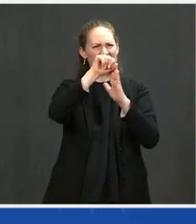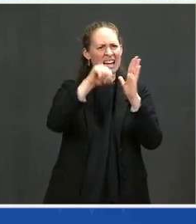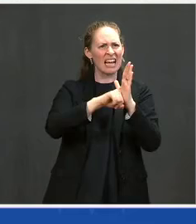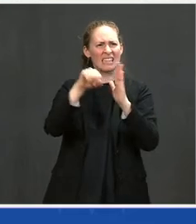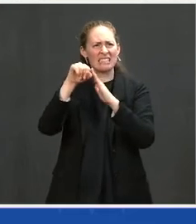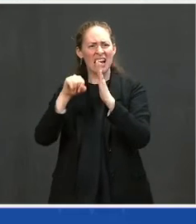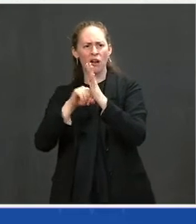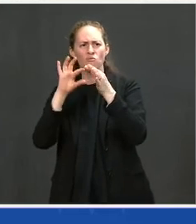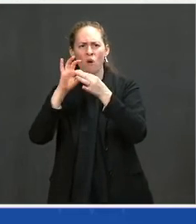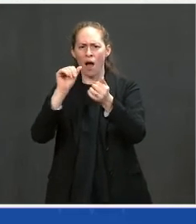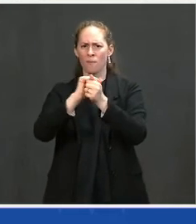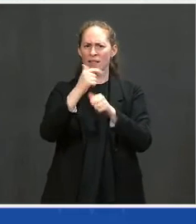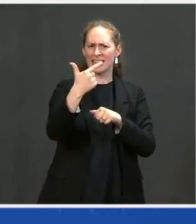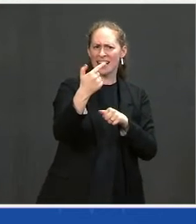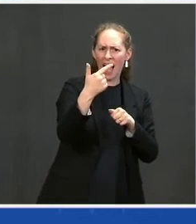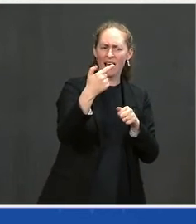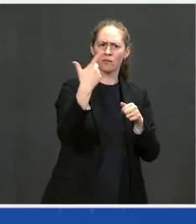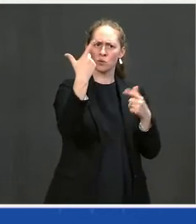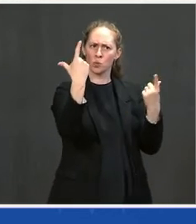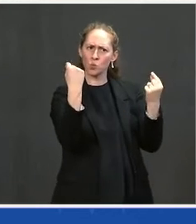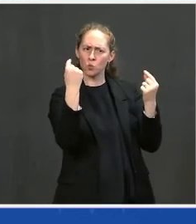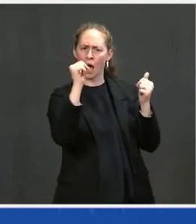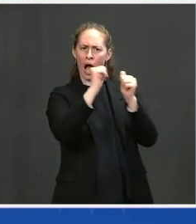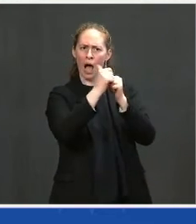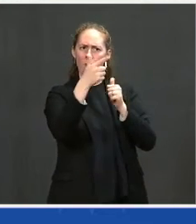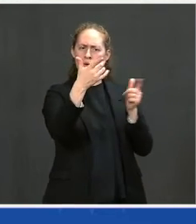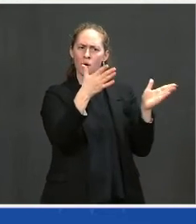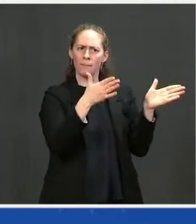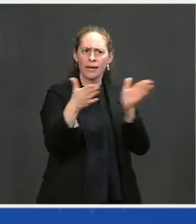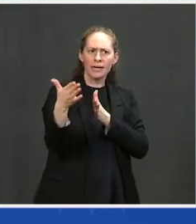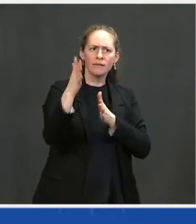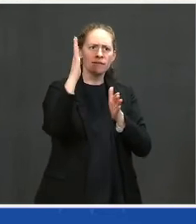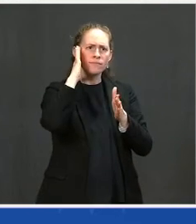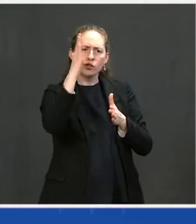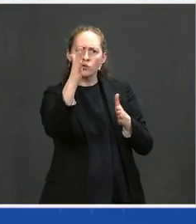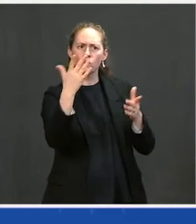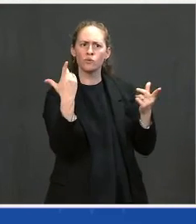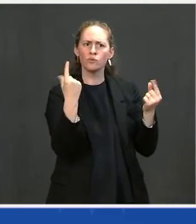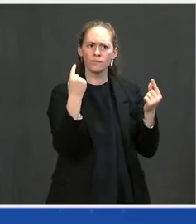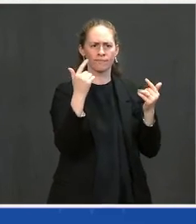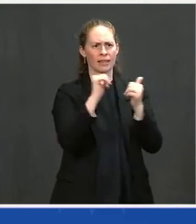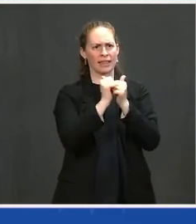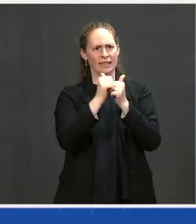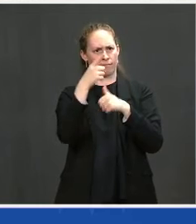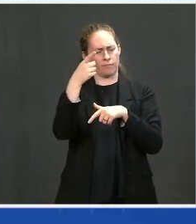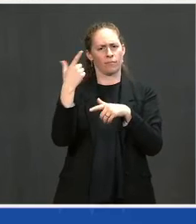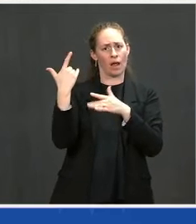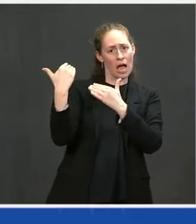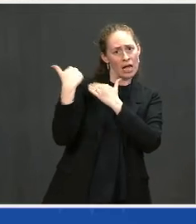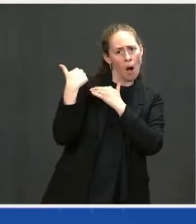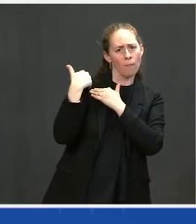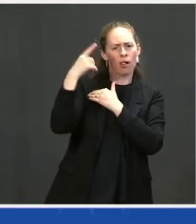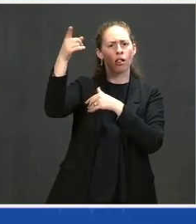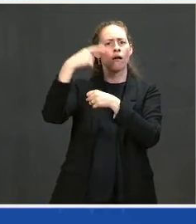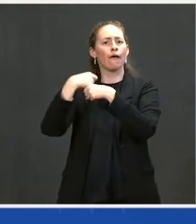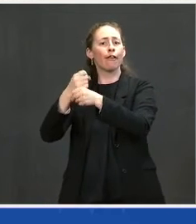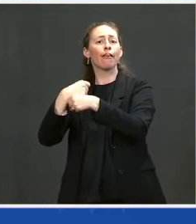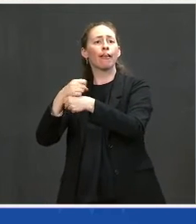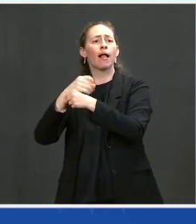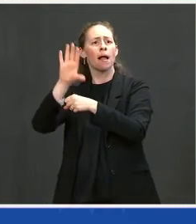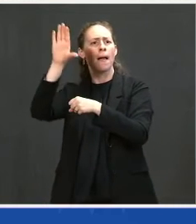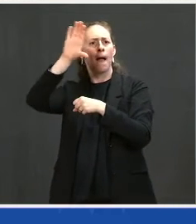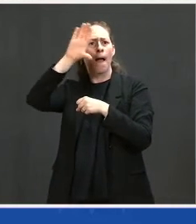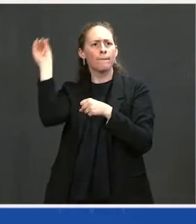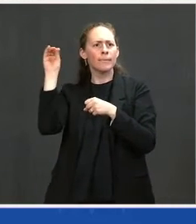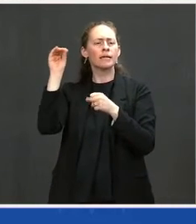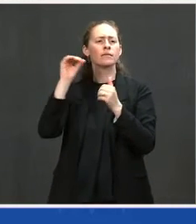either about sending the manufacturer liability bill that you had promised on day one to Capitol Hill, or executive actions like going